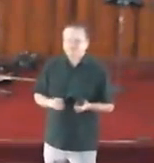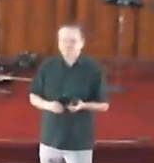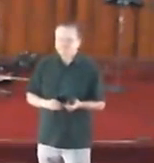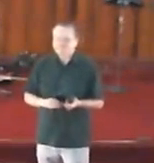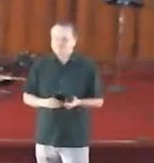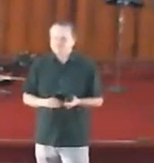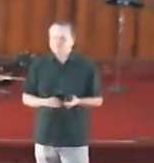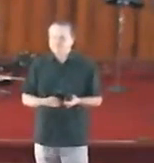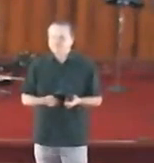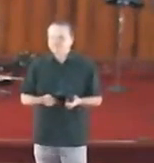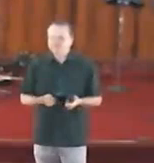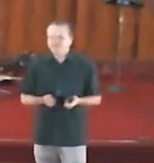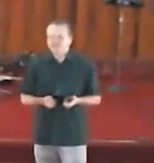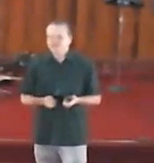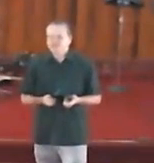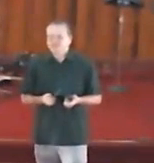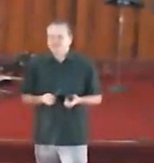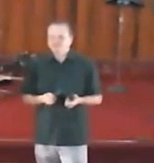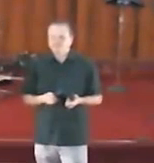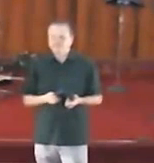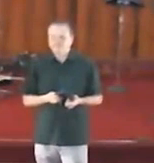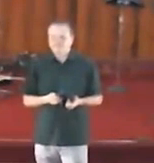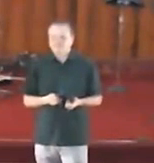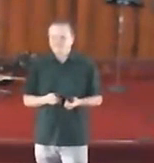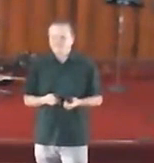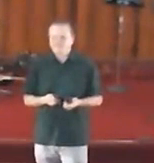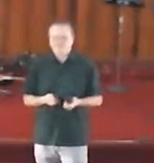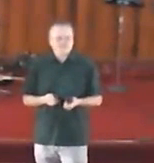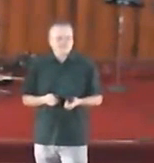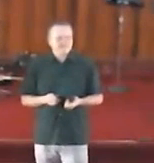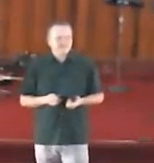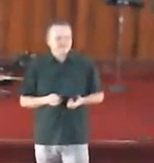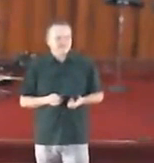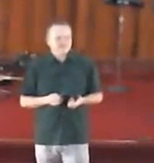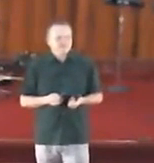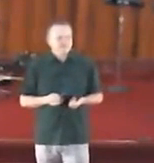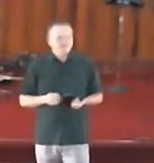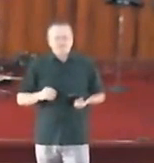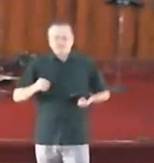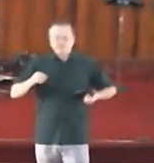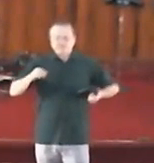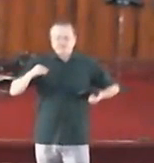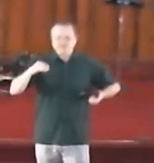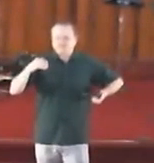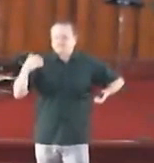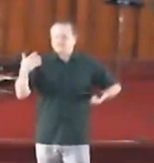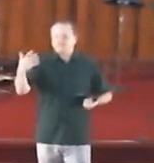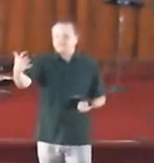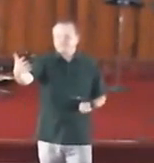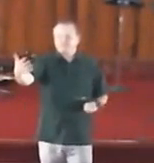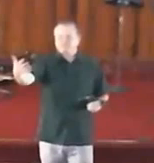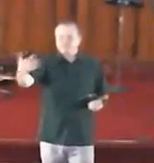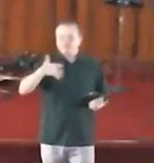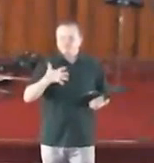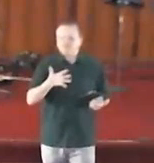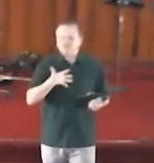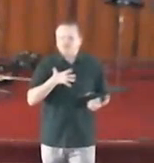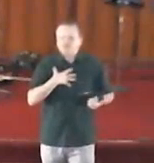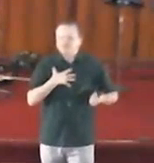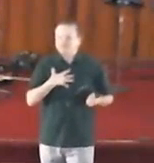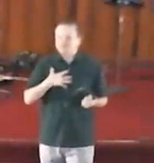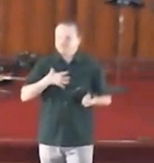Something similar that we would have nowadays when people ask you, where did you study? ¿Verdad? Si yo